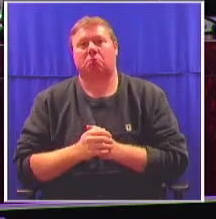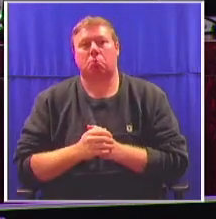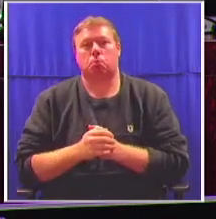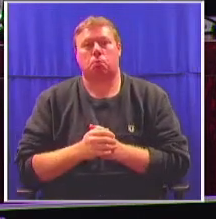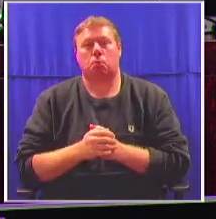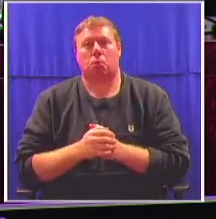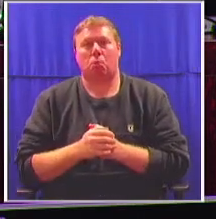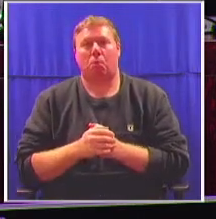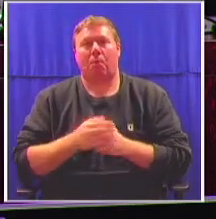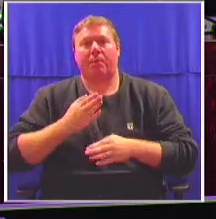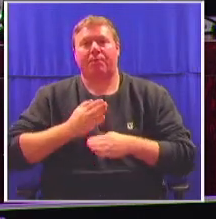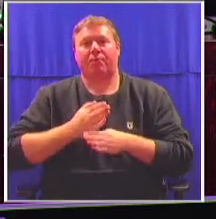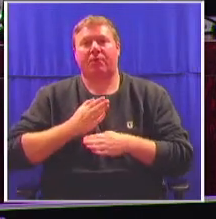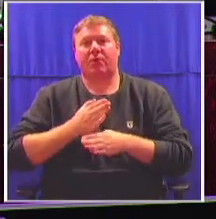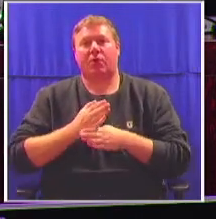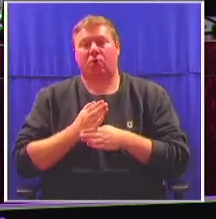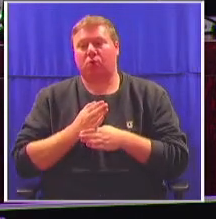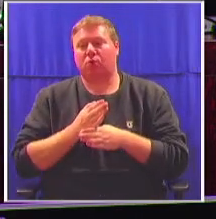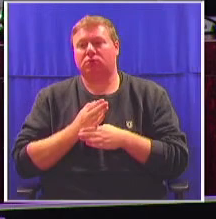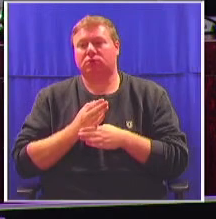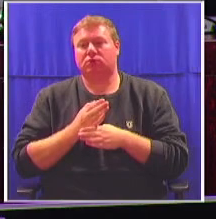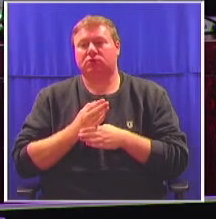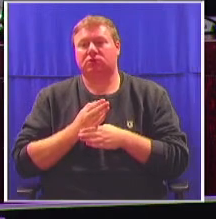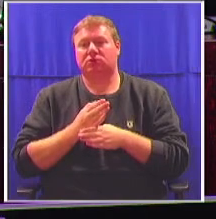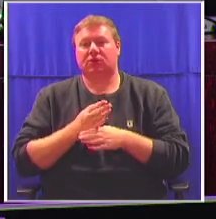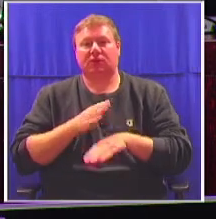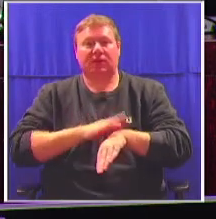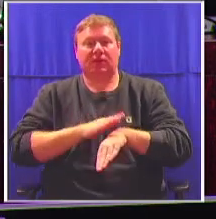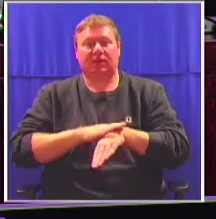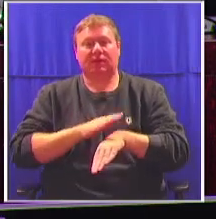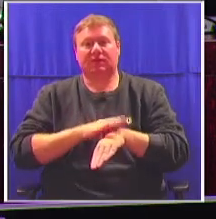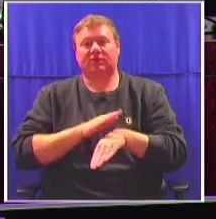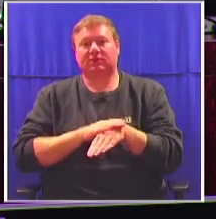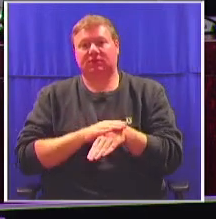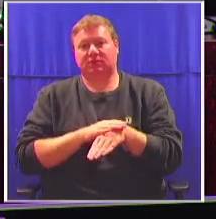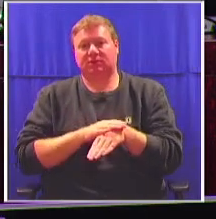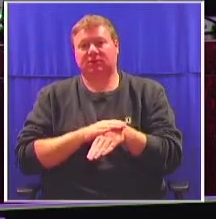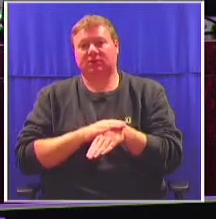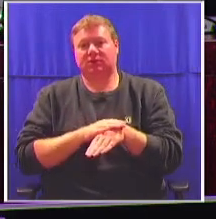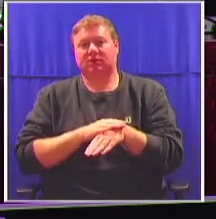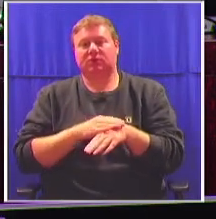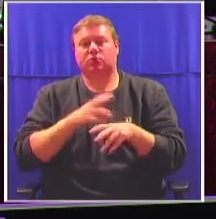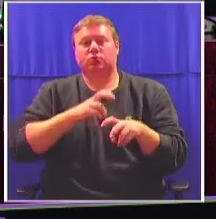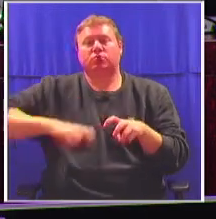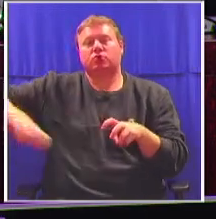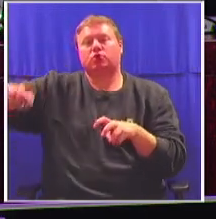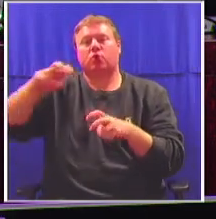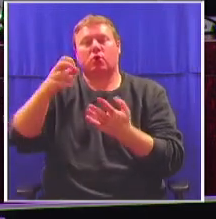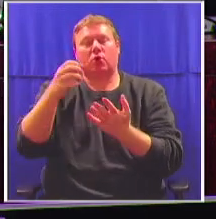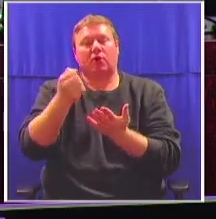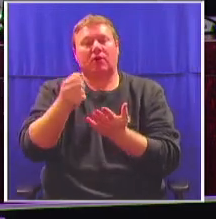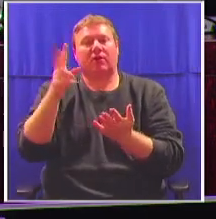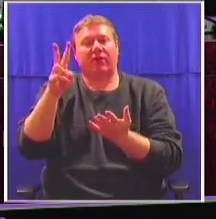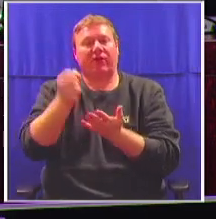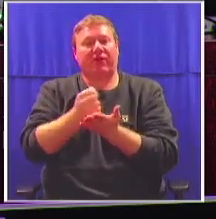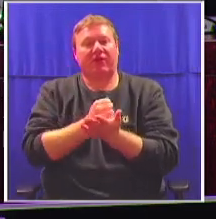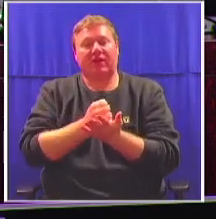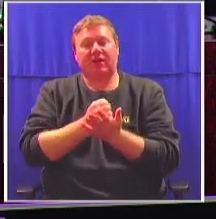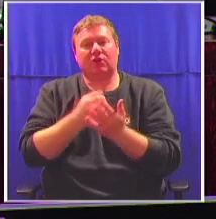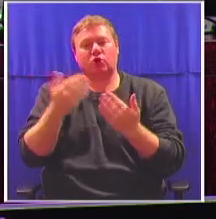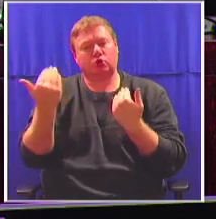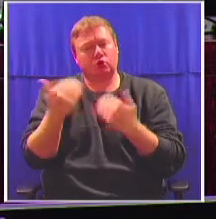As we work to shorten the time it takes to issue tourist visas, we're also